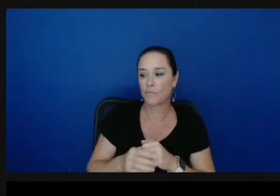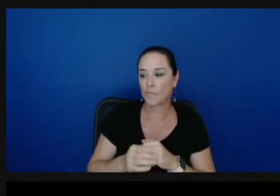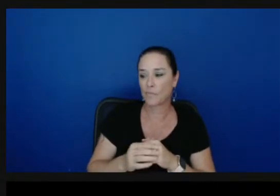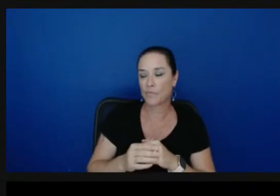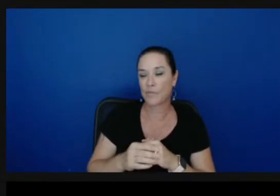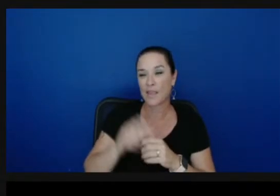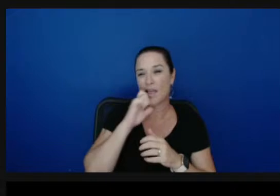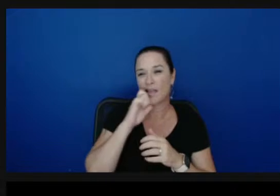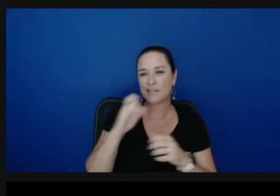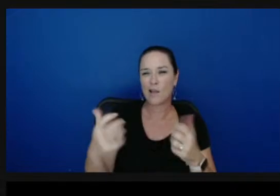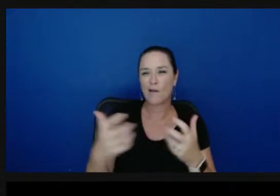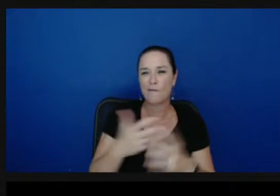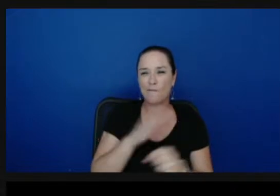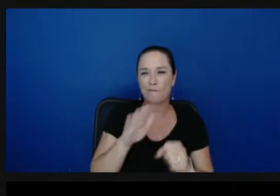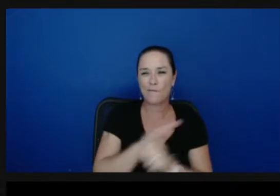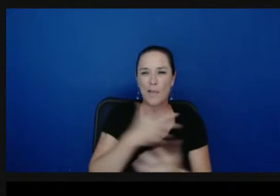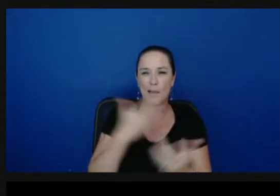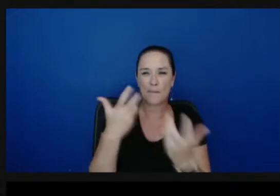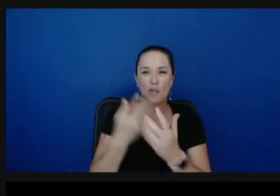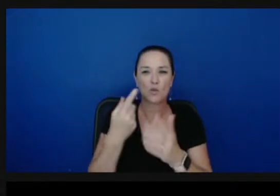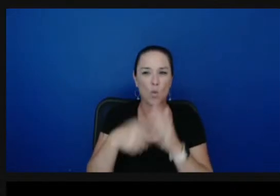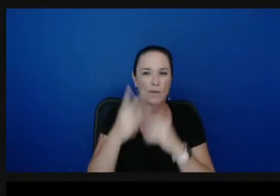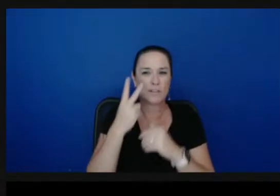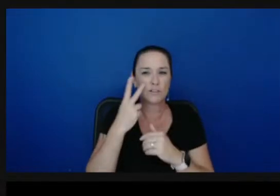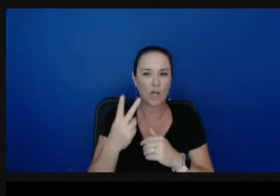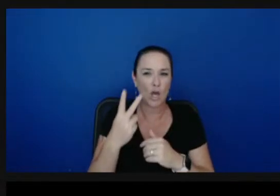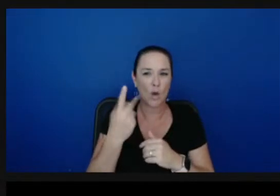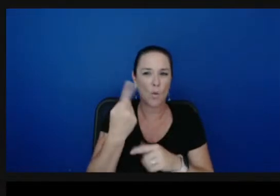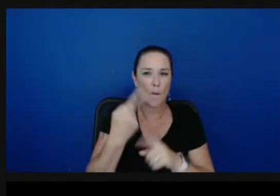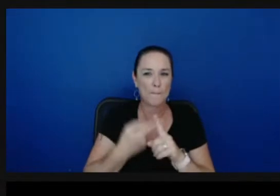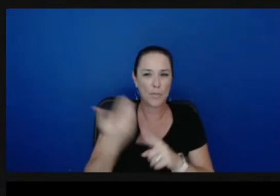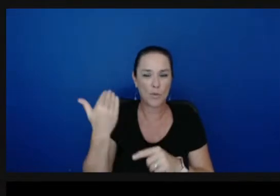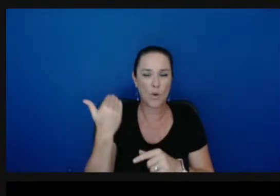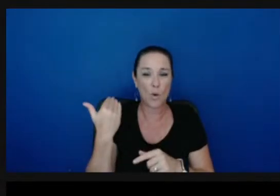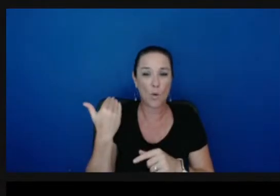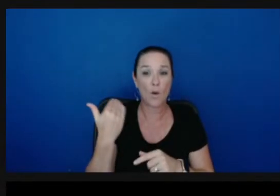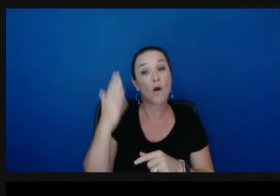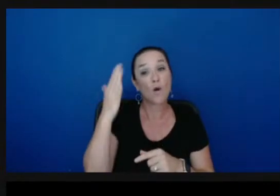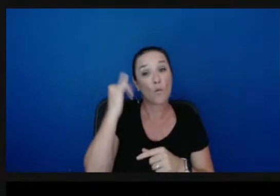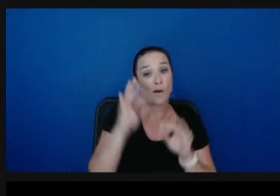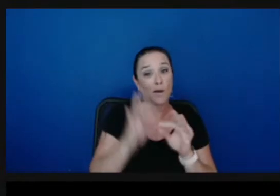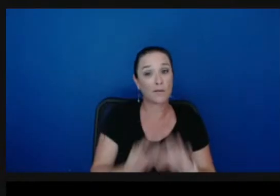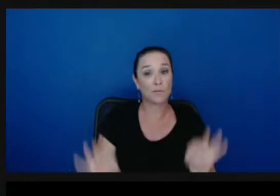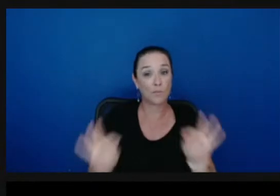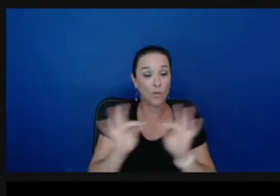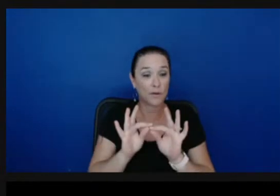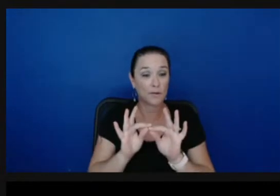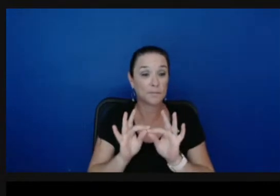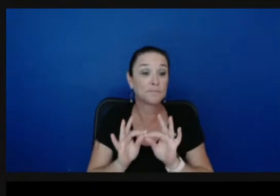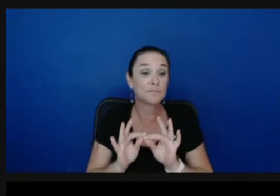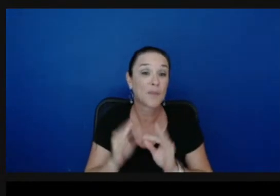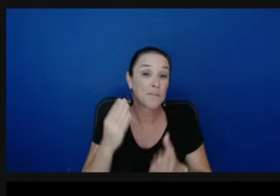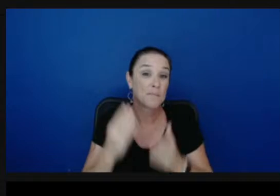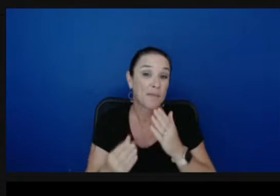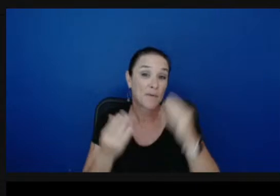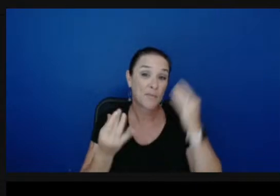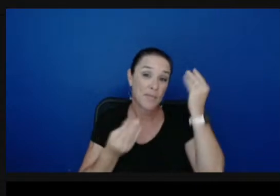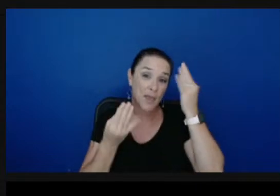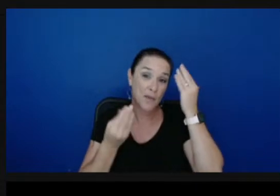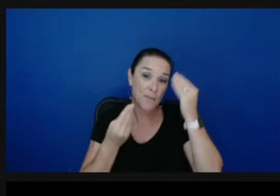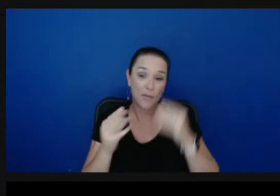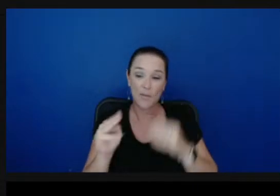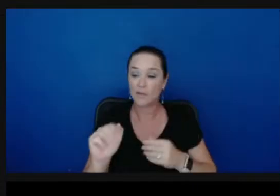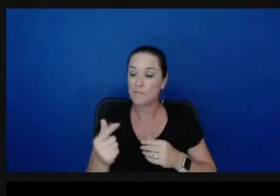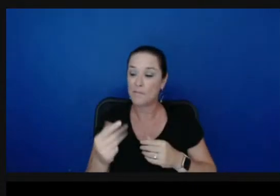matched what we saw about a month ago. And the reason this is relevant is because we might consider that might be magma coming through the